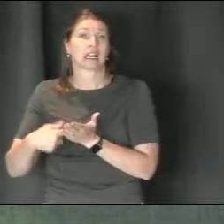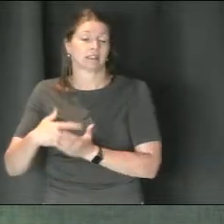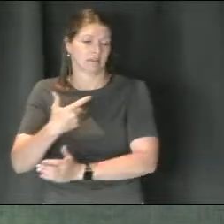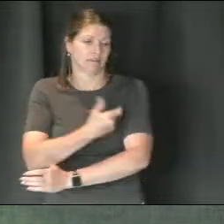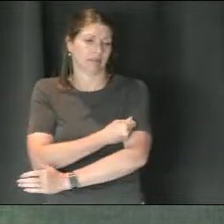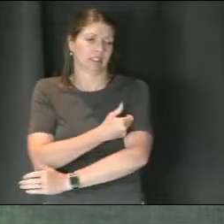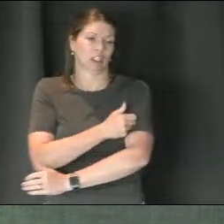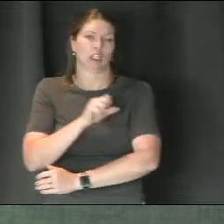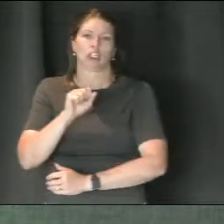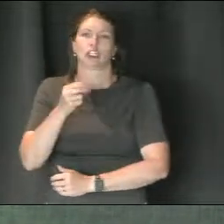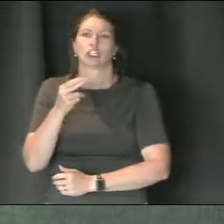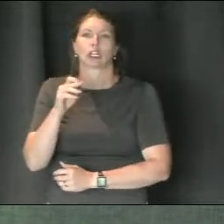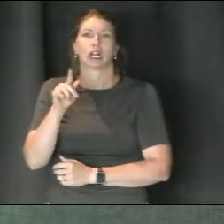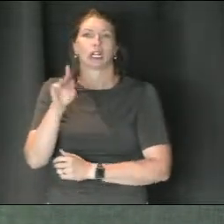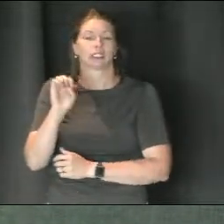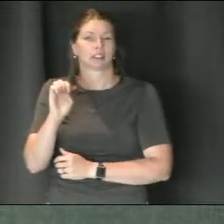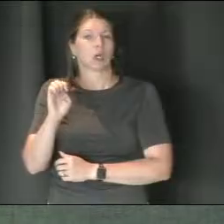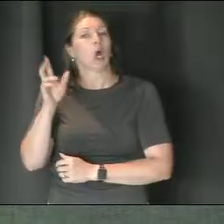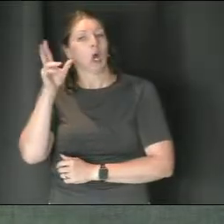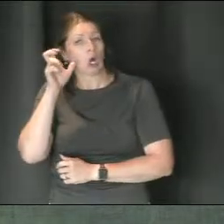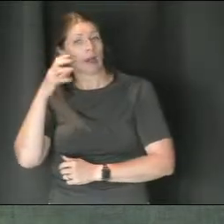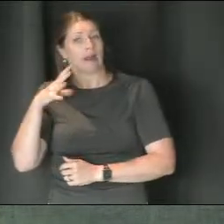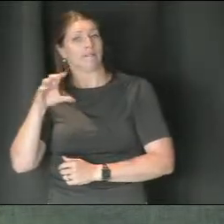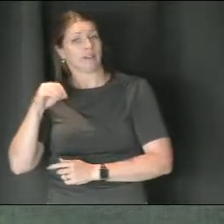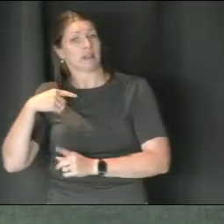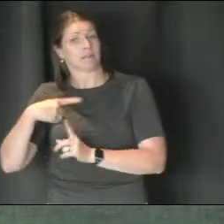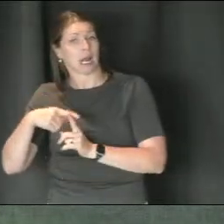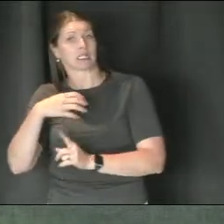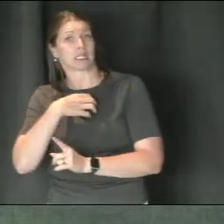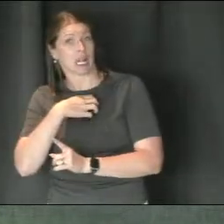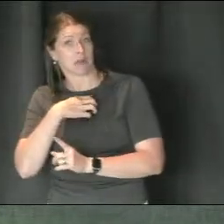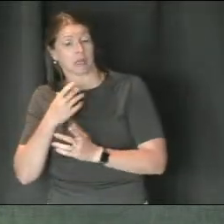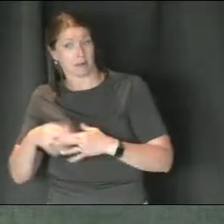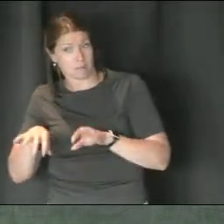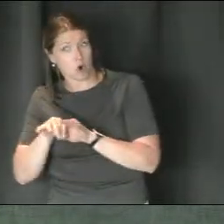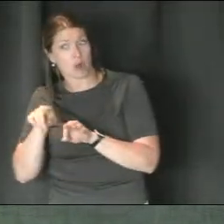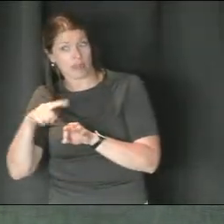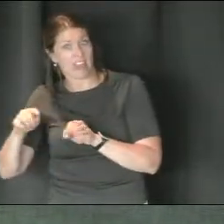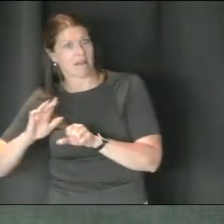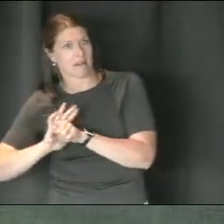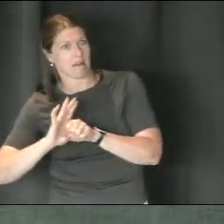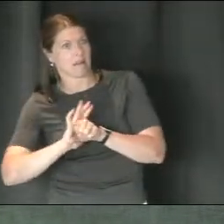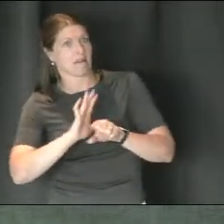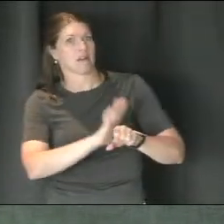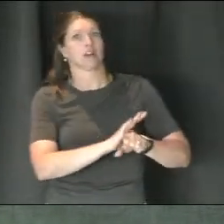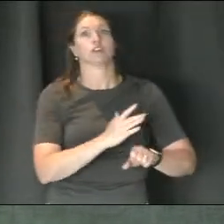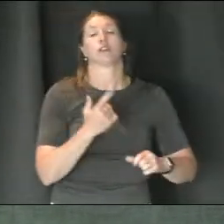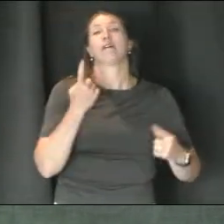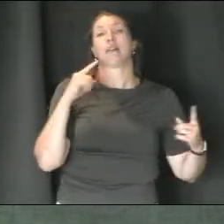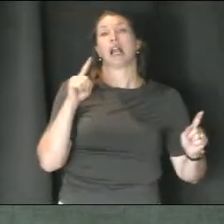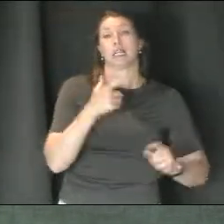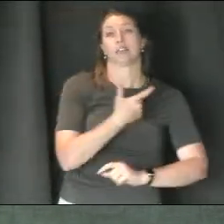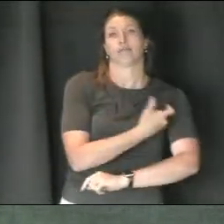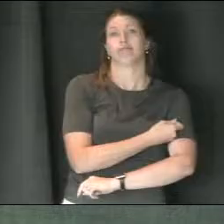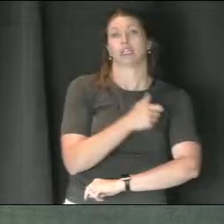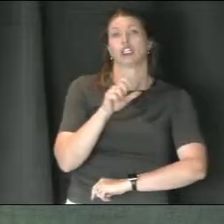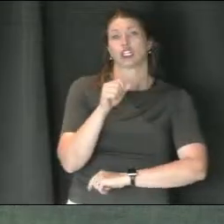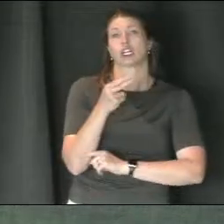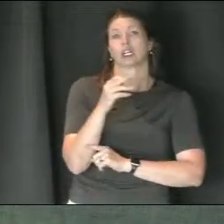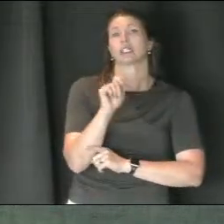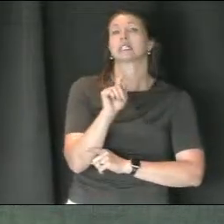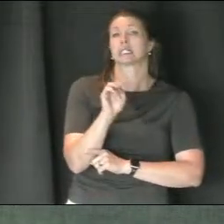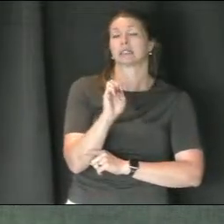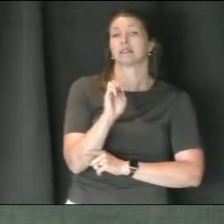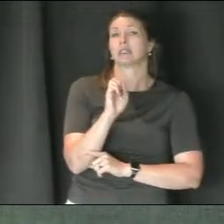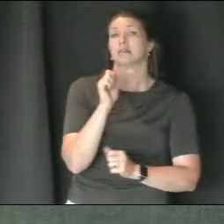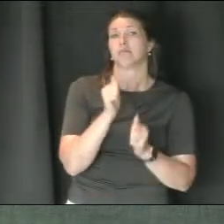Plus Club about how it was important, and I think every government should be responsive to the needs of the people, and the people there know what they need. That's what this government is going to continue to do, to hear